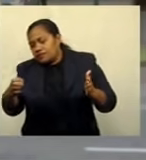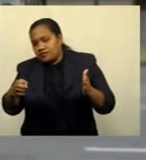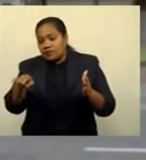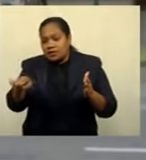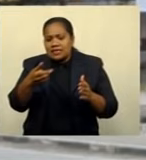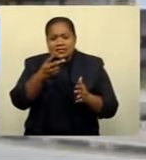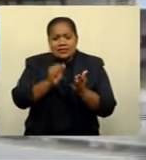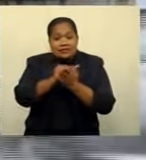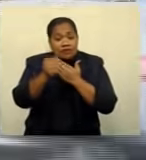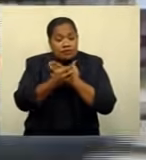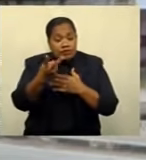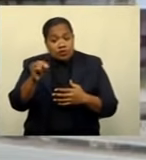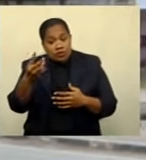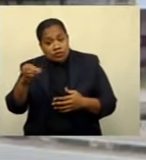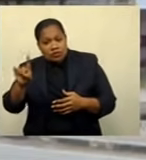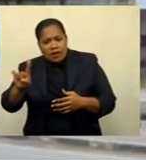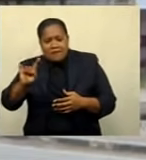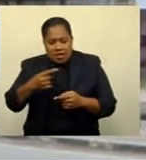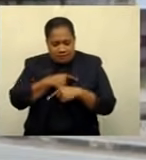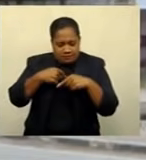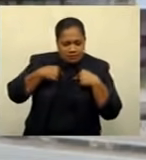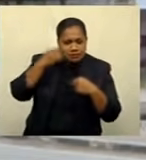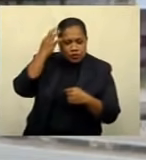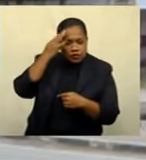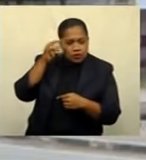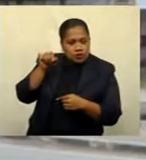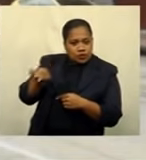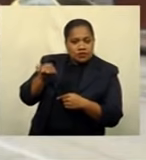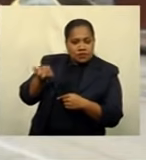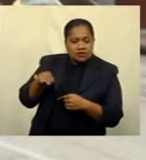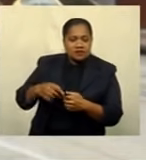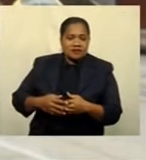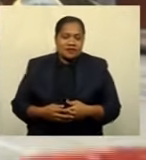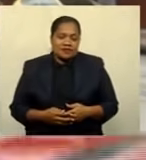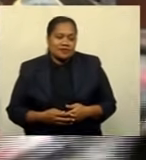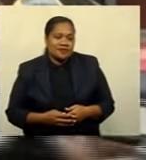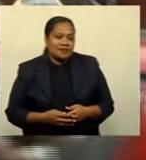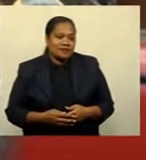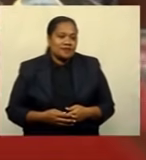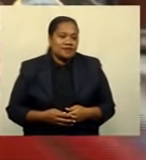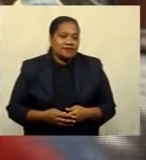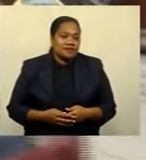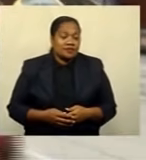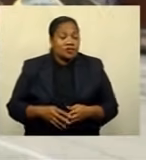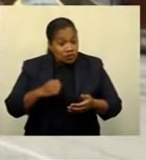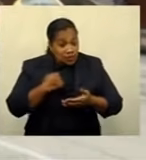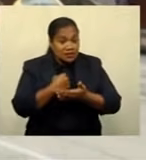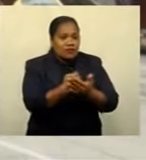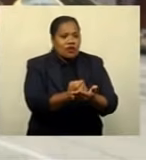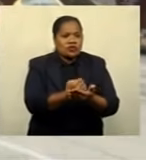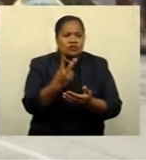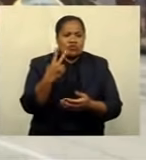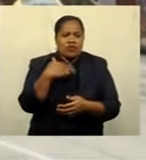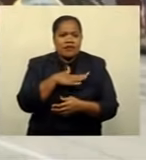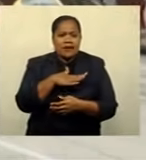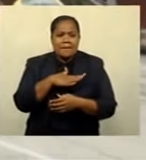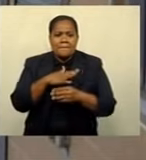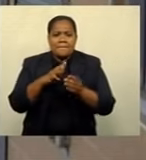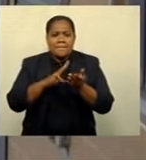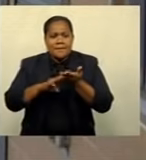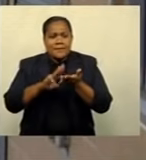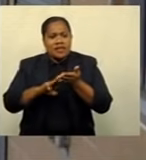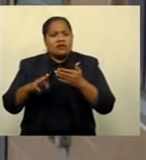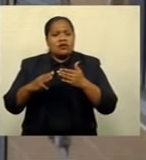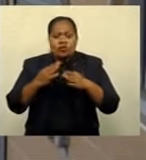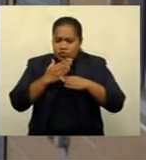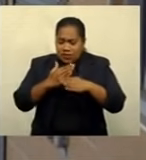September 2021, but we'll consider that at that stage. Rakesh Ram says they support the $200 million working capital